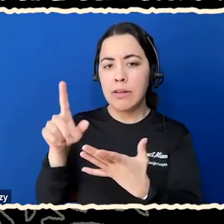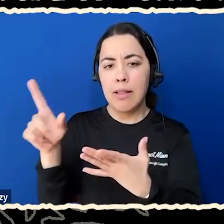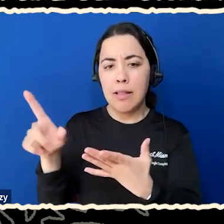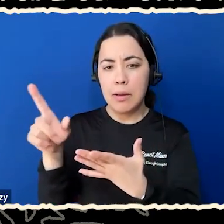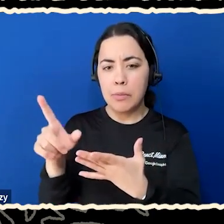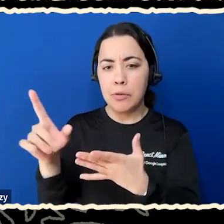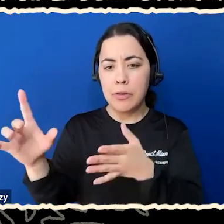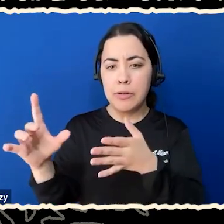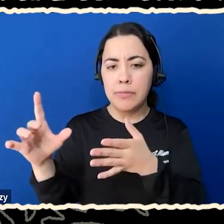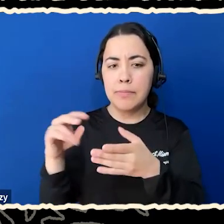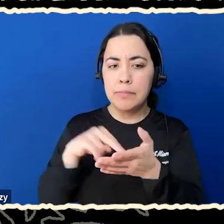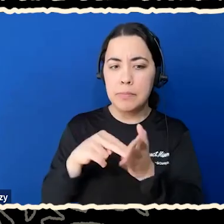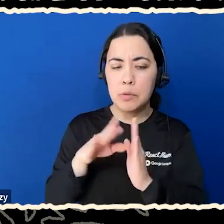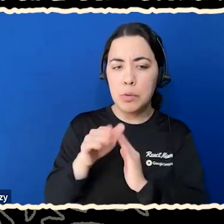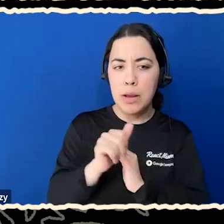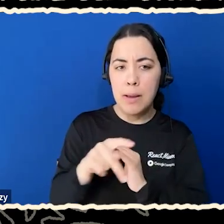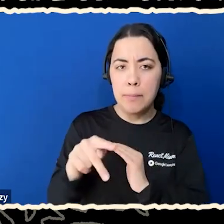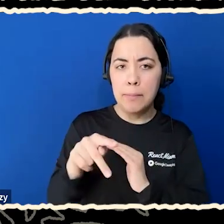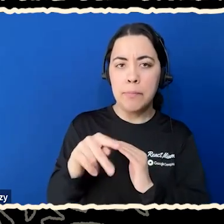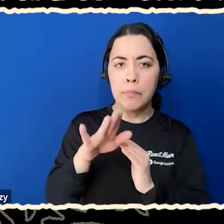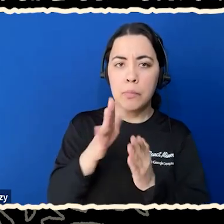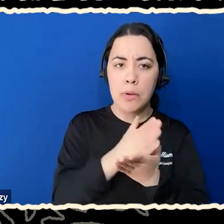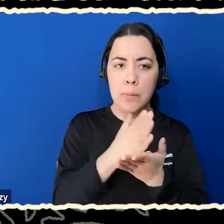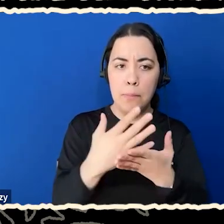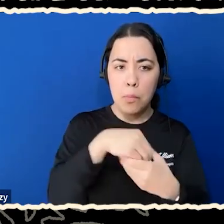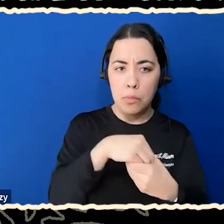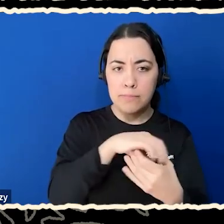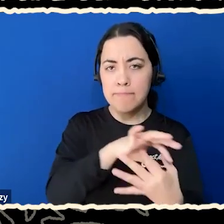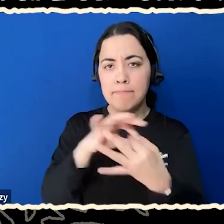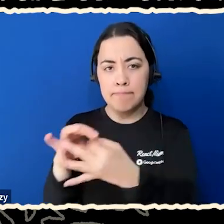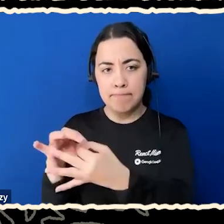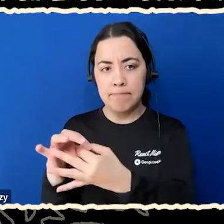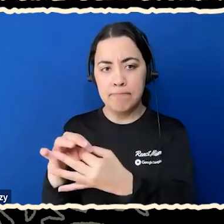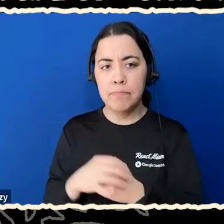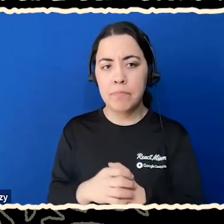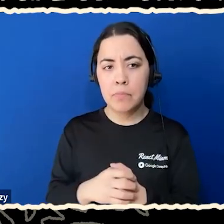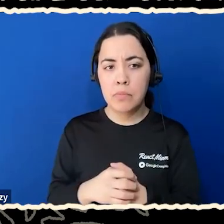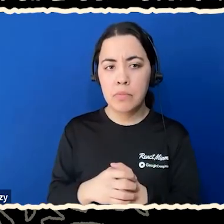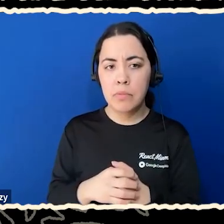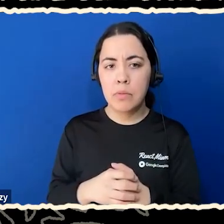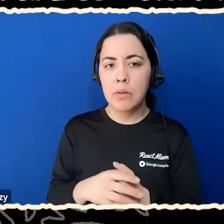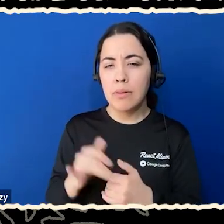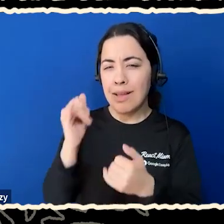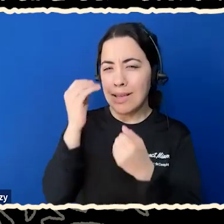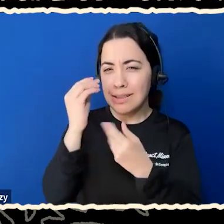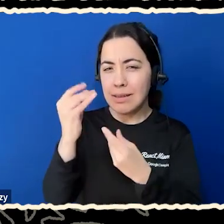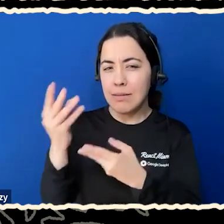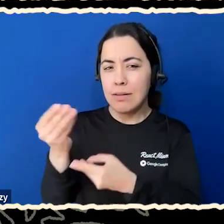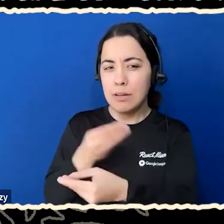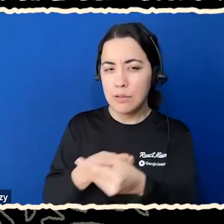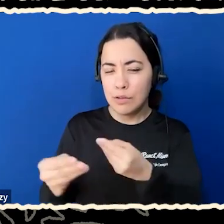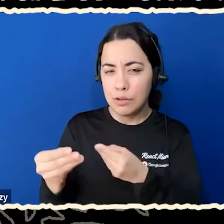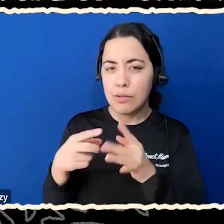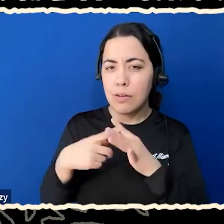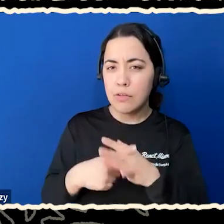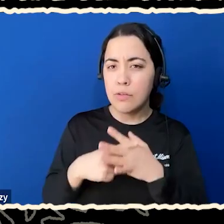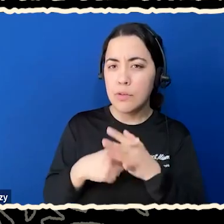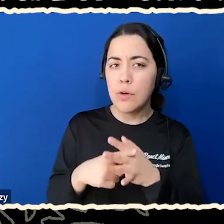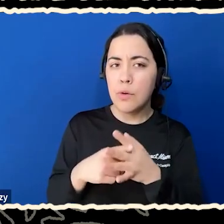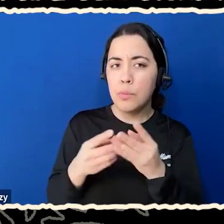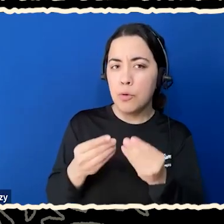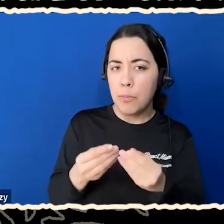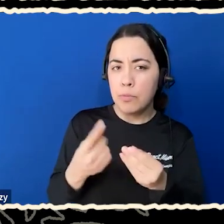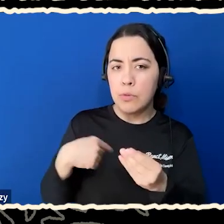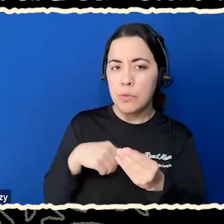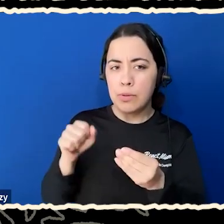components. It also provides the things we mentioned in the initial challenges, that is data exchange. We can pass in the initial properties. We can